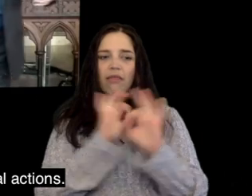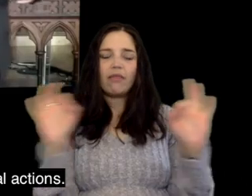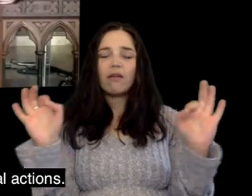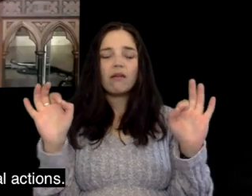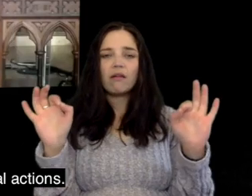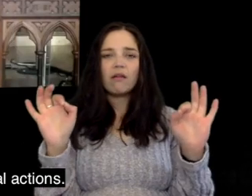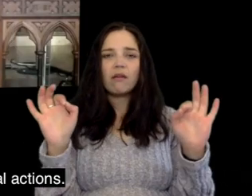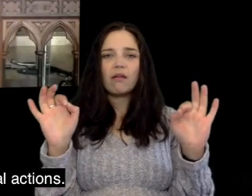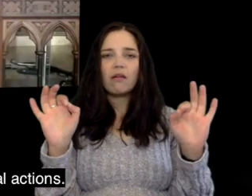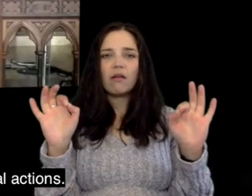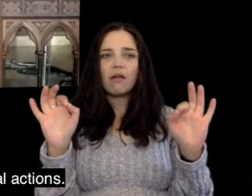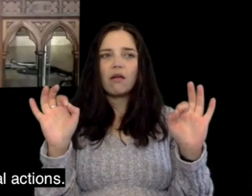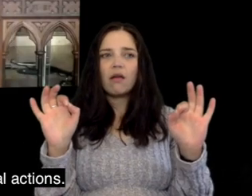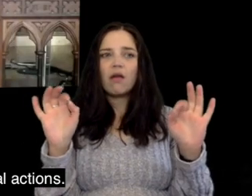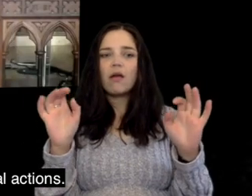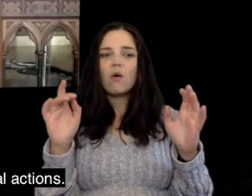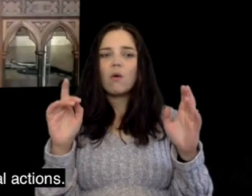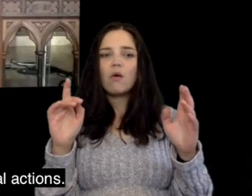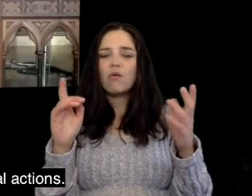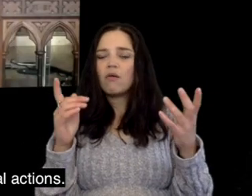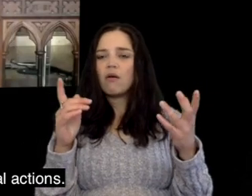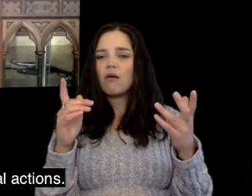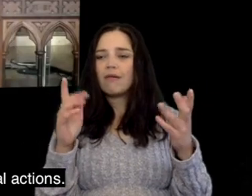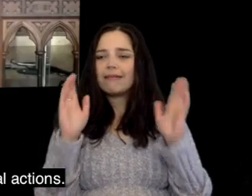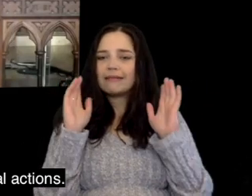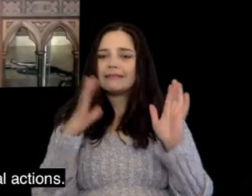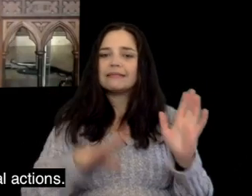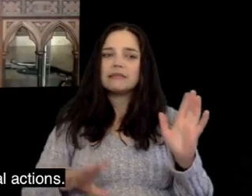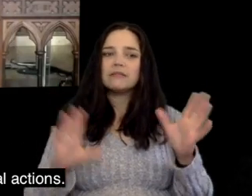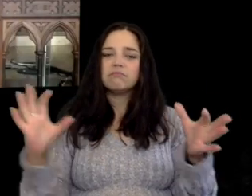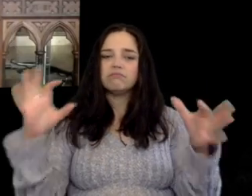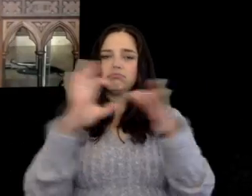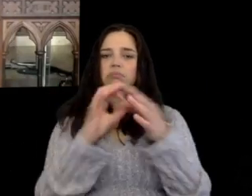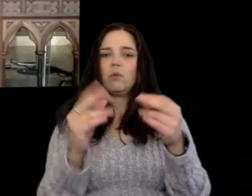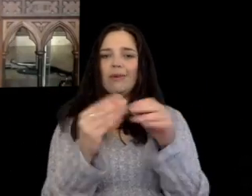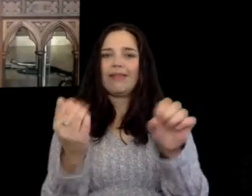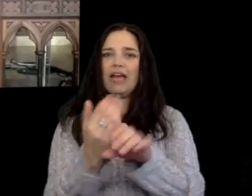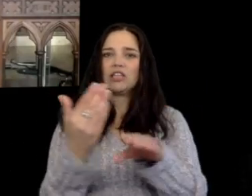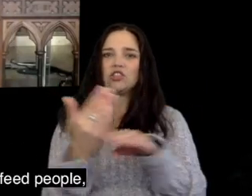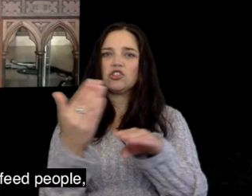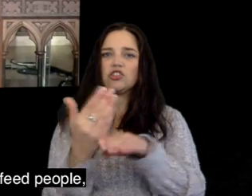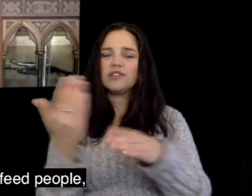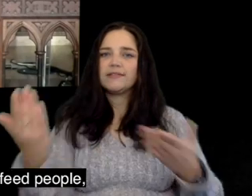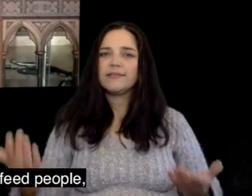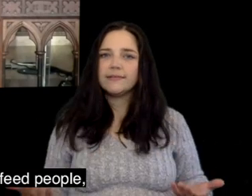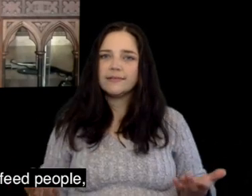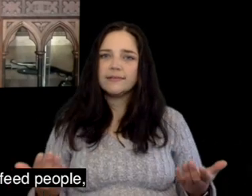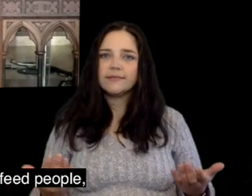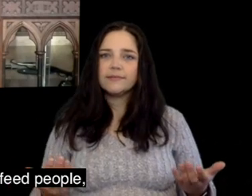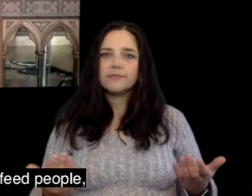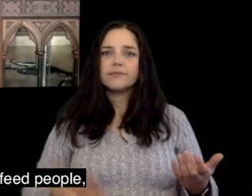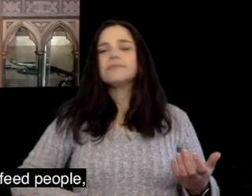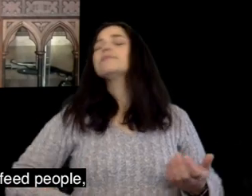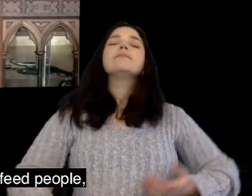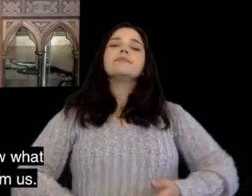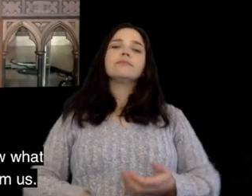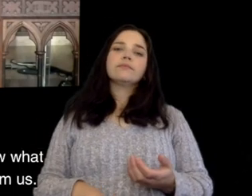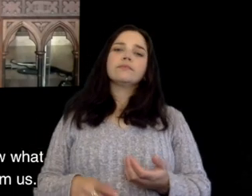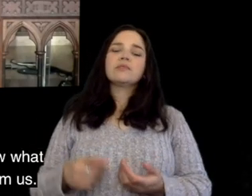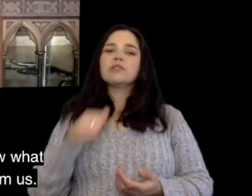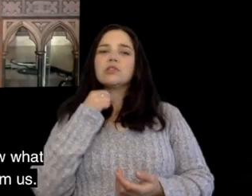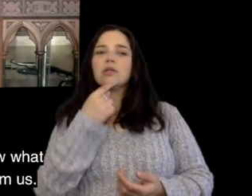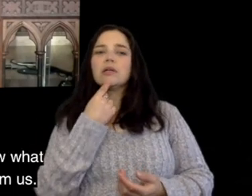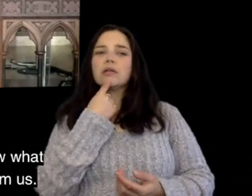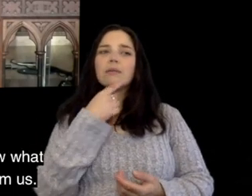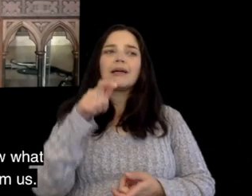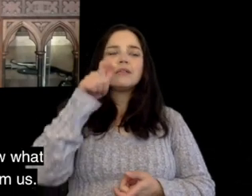nothing unless they result in actual actions. This isn't just a